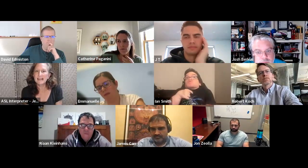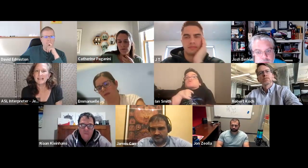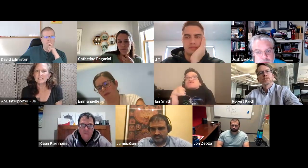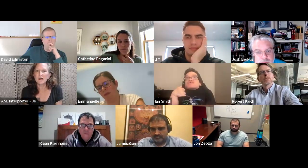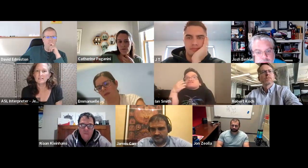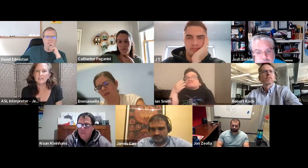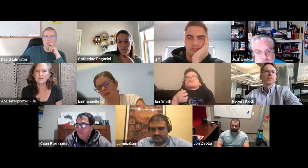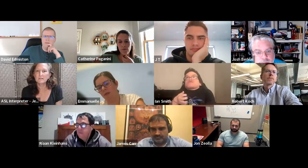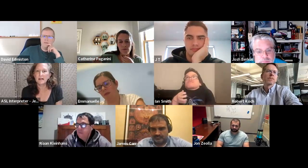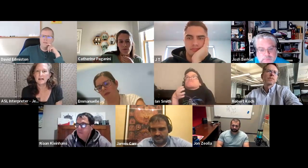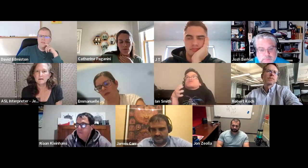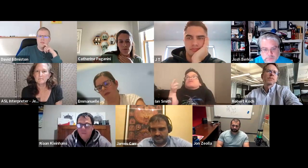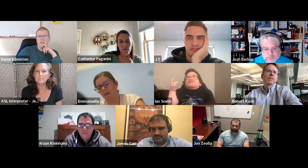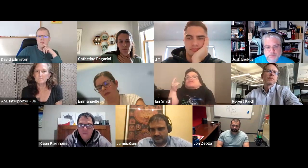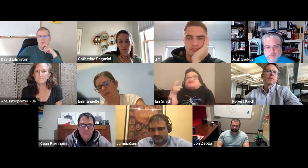And I'd like to also